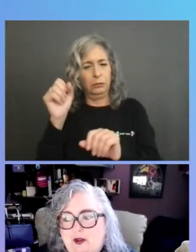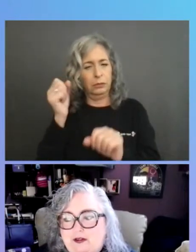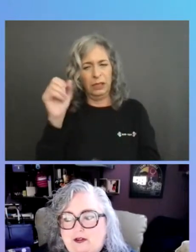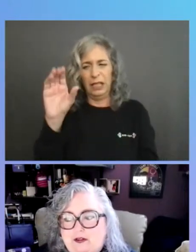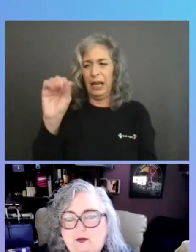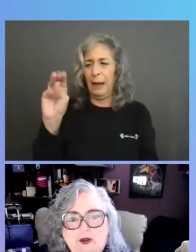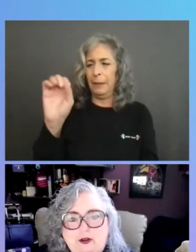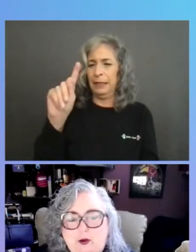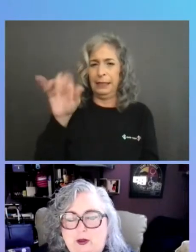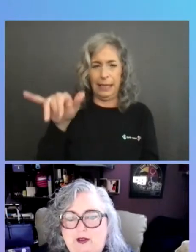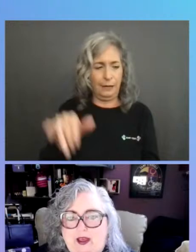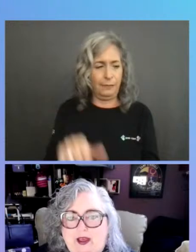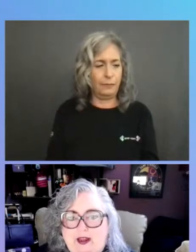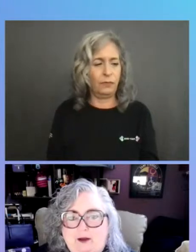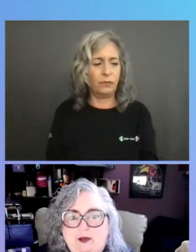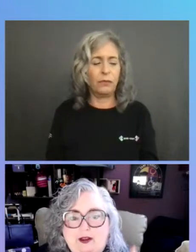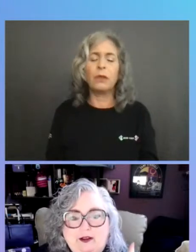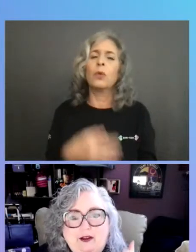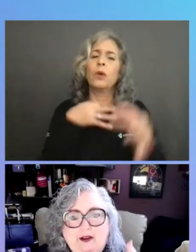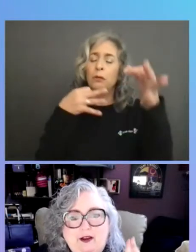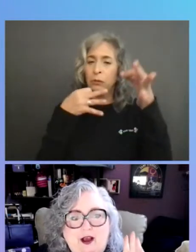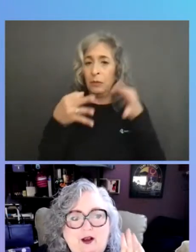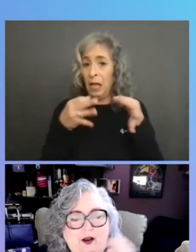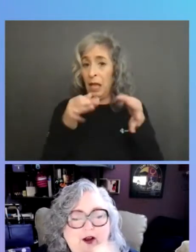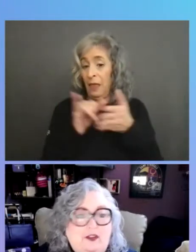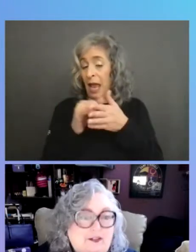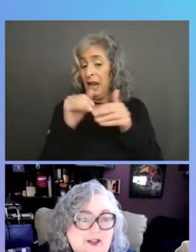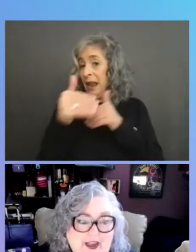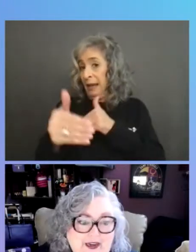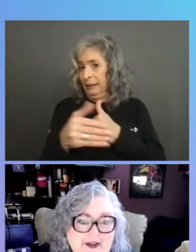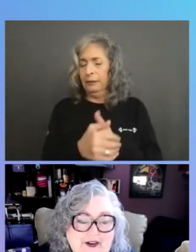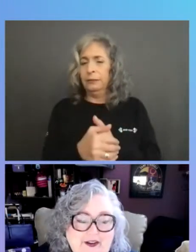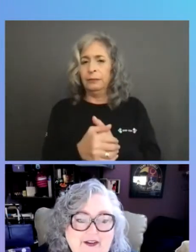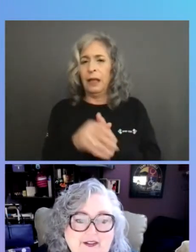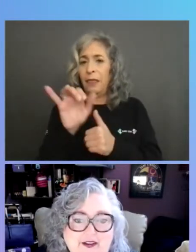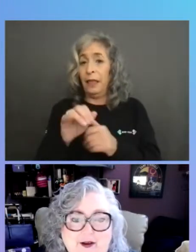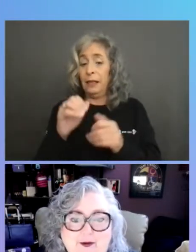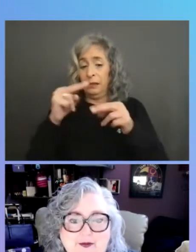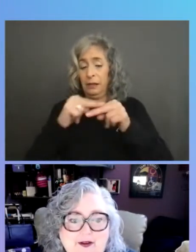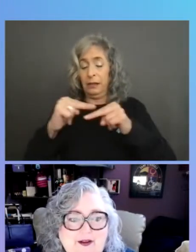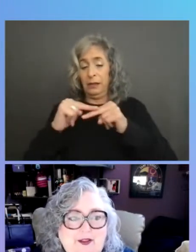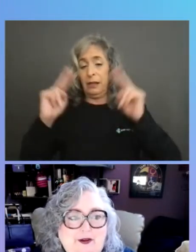So we're gonna go into that, and I'm gonna on this slide